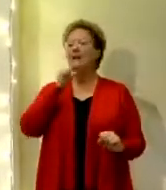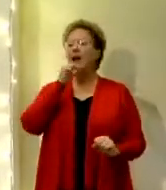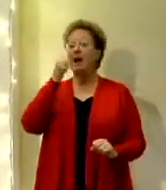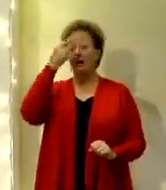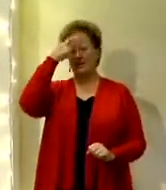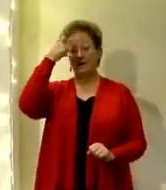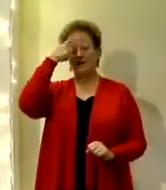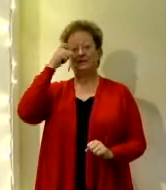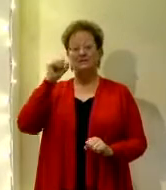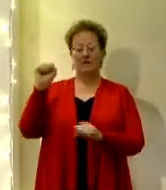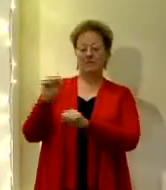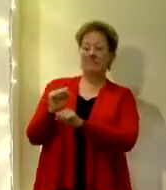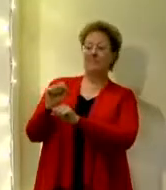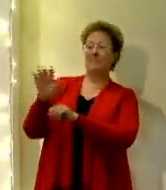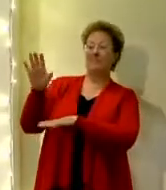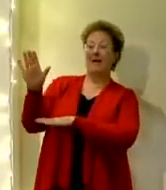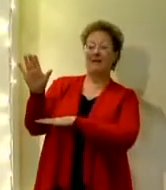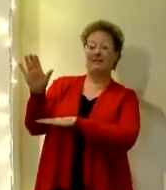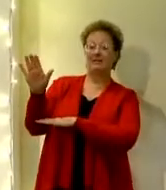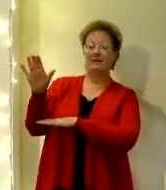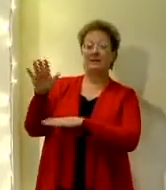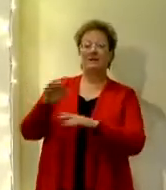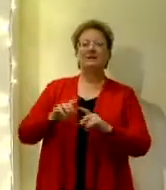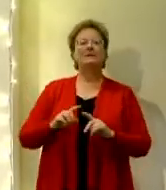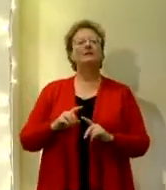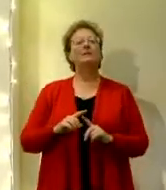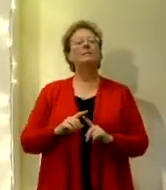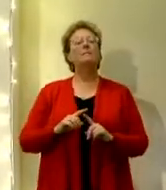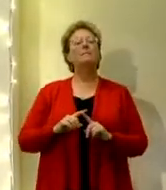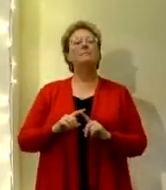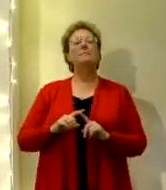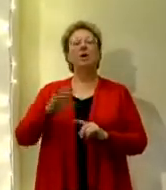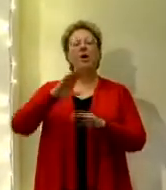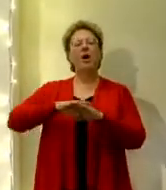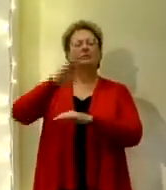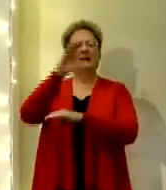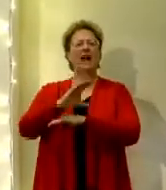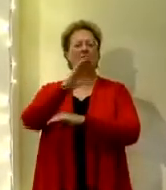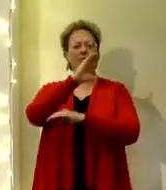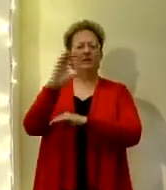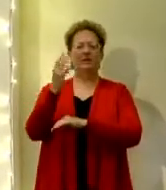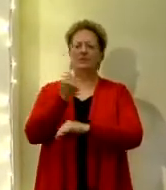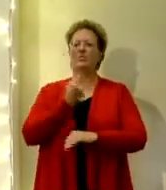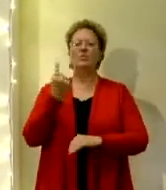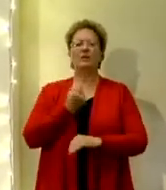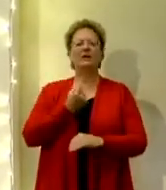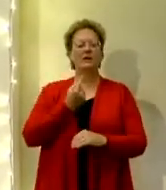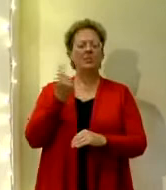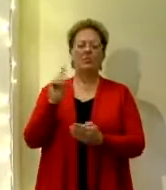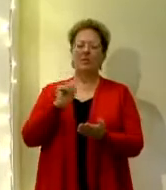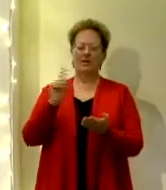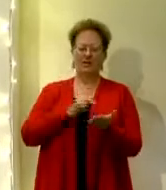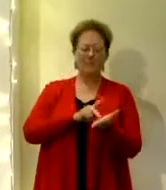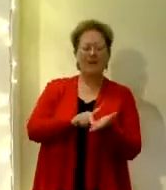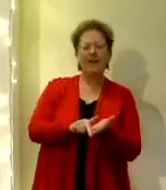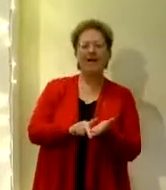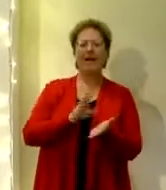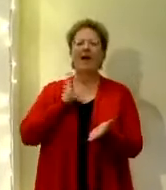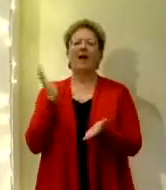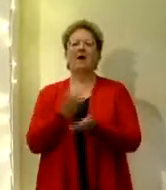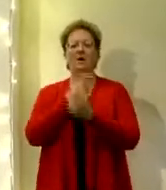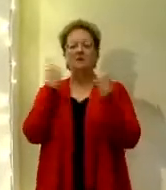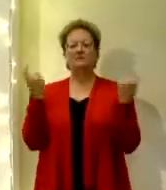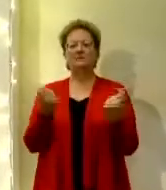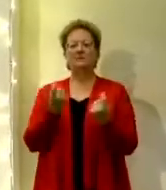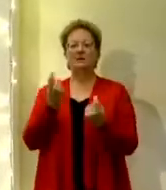He saved us because Jesus went up to the Mount of Calvary, and there he died to pay for our sins. And then 3 days later, he rose